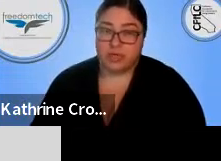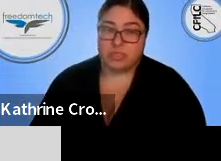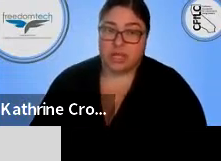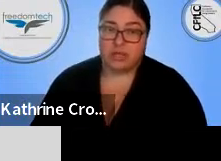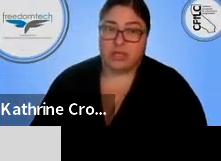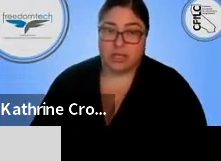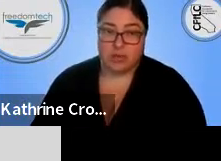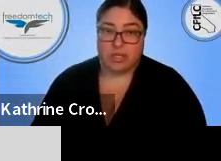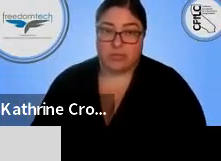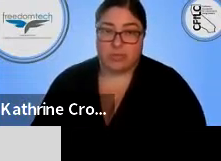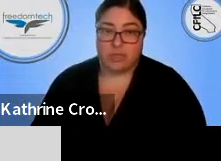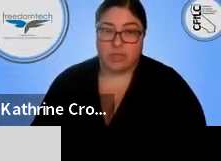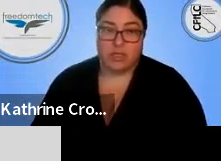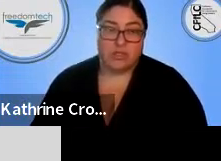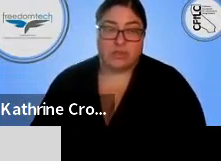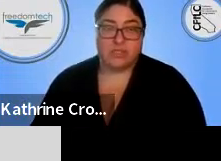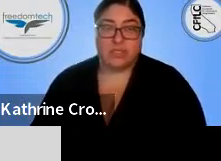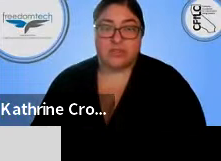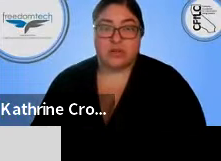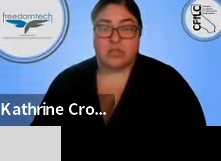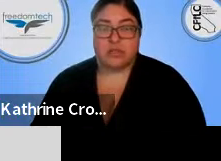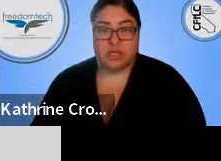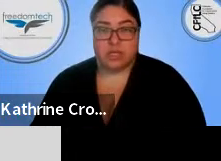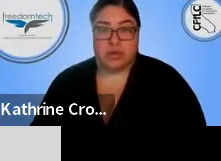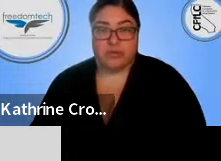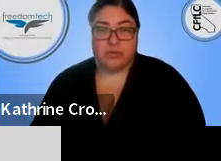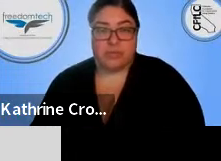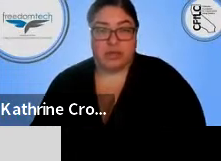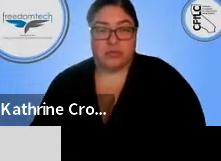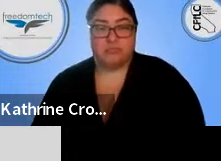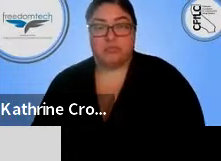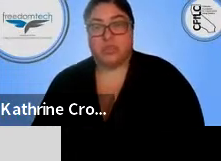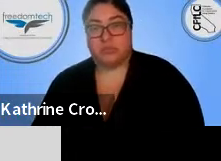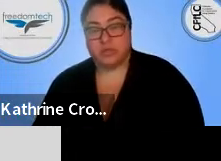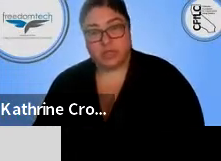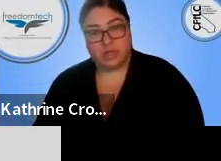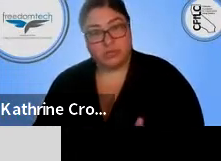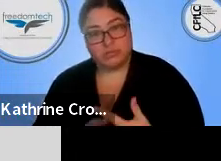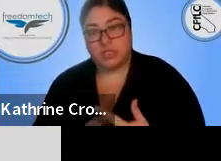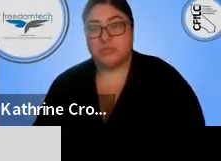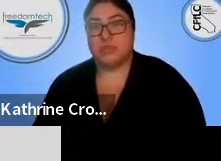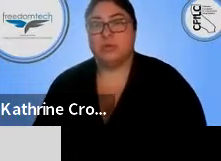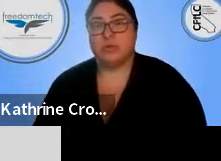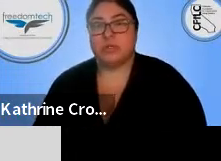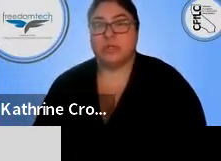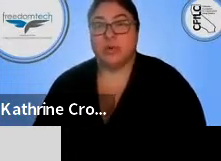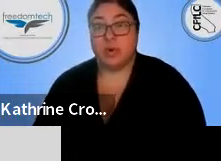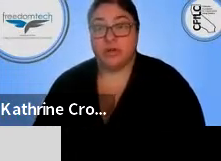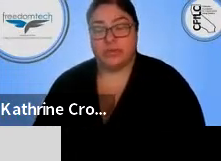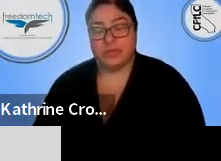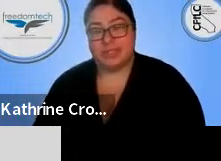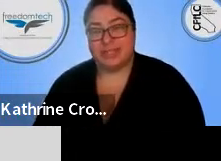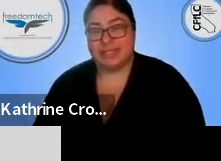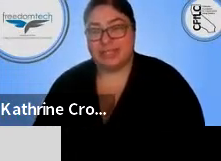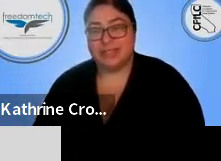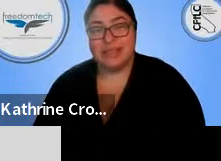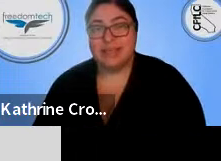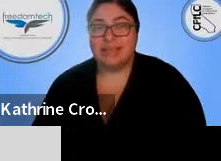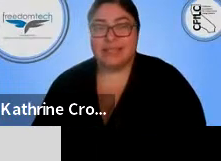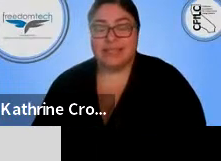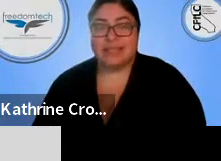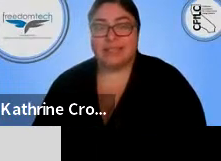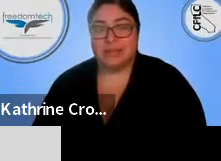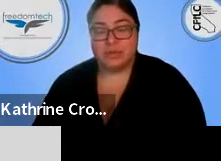that's where Freedom Tech can come in. So let's get started learning about Freedom Tech. First off, if you are wondering what Freedom Tech